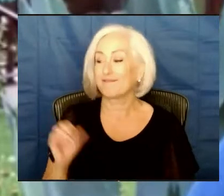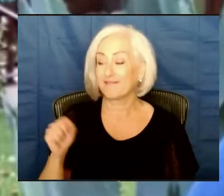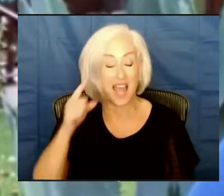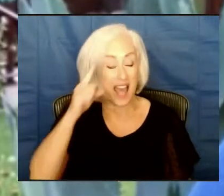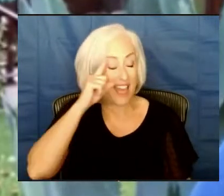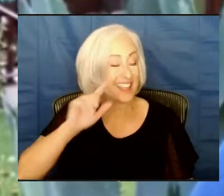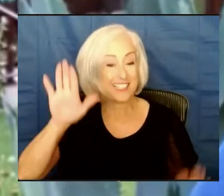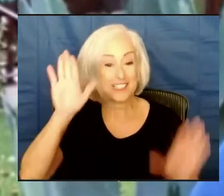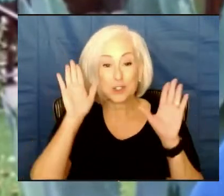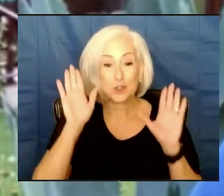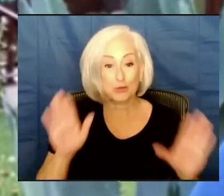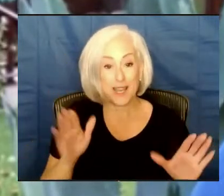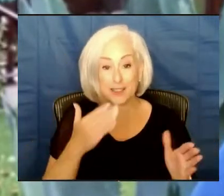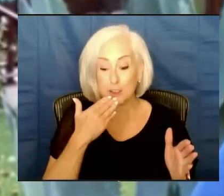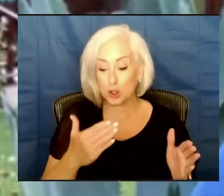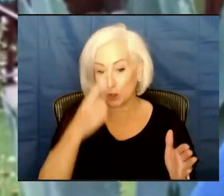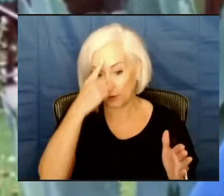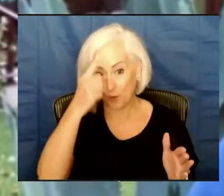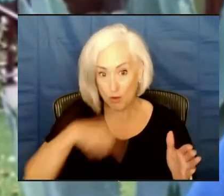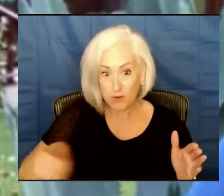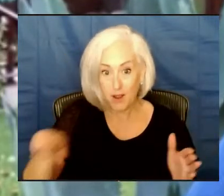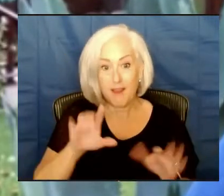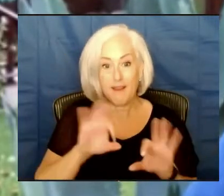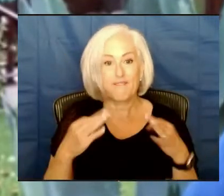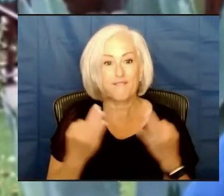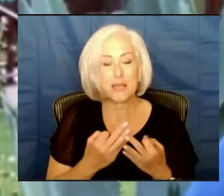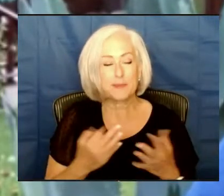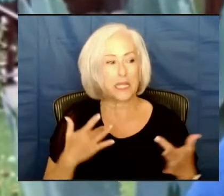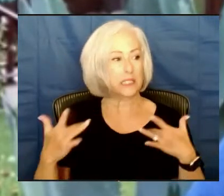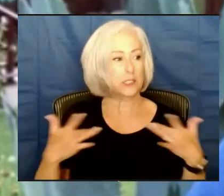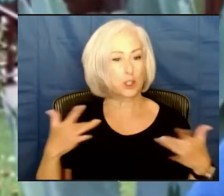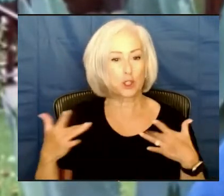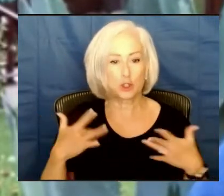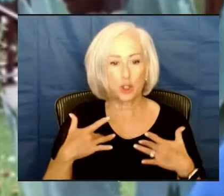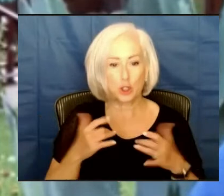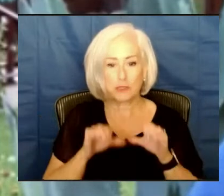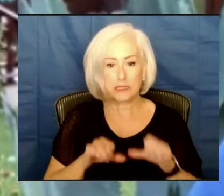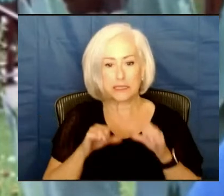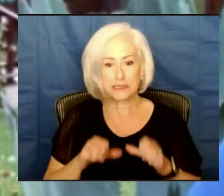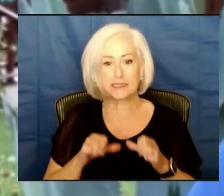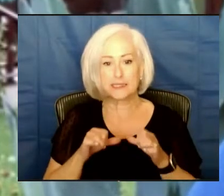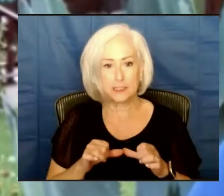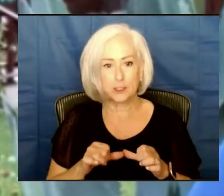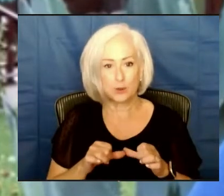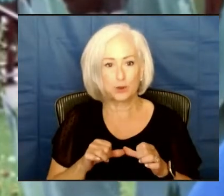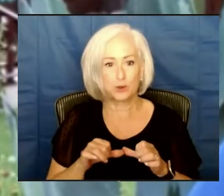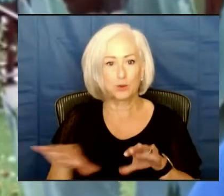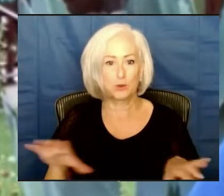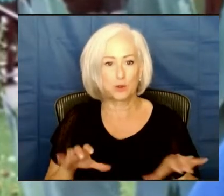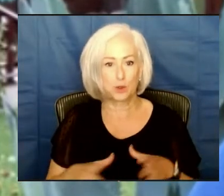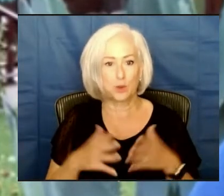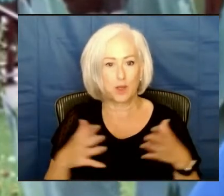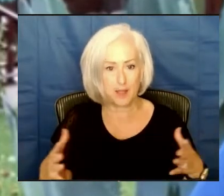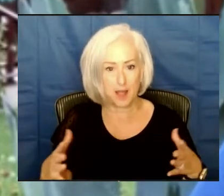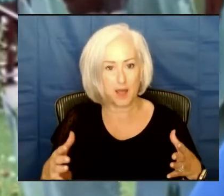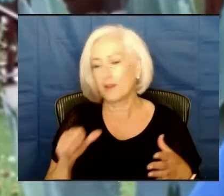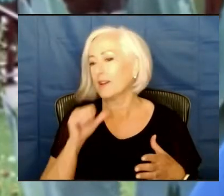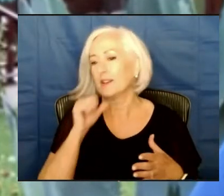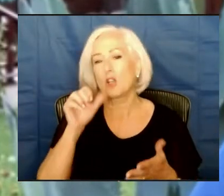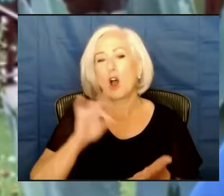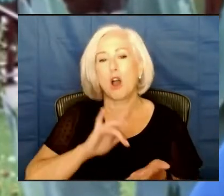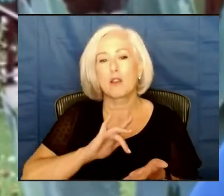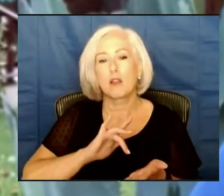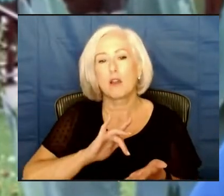is really good for those families that have been concerned, who continue to still do a lot of those non-pharmaceutical